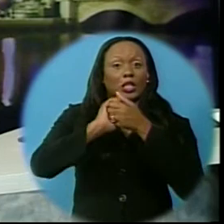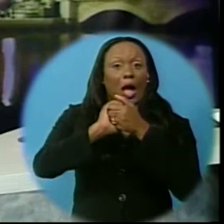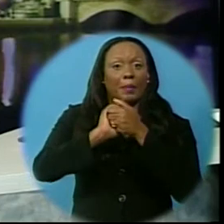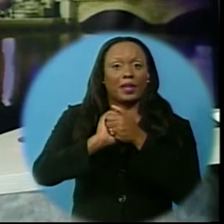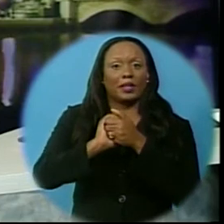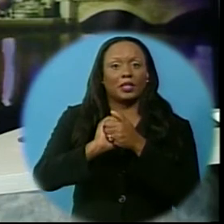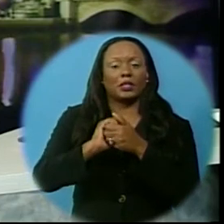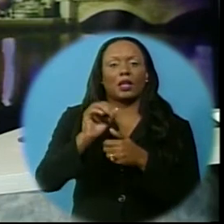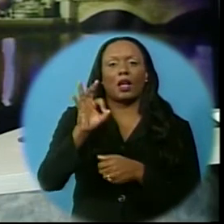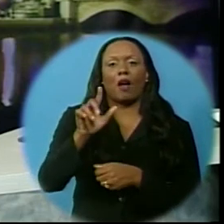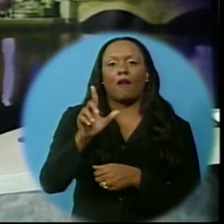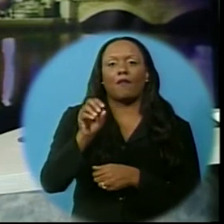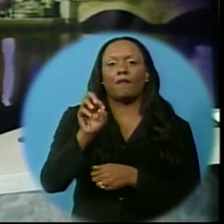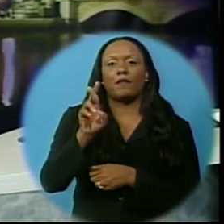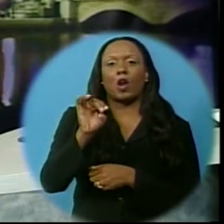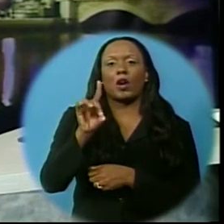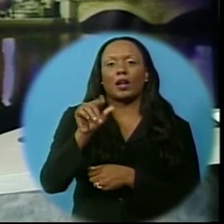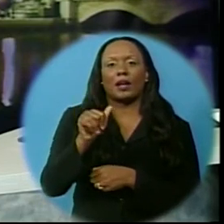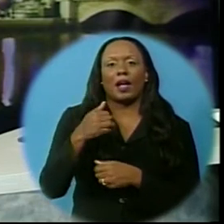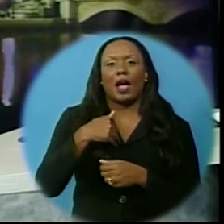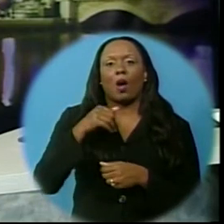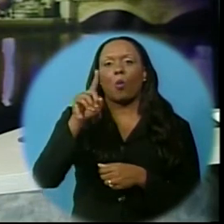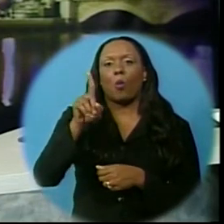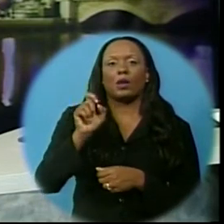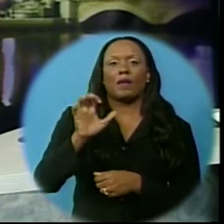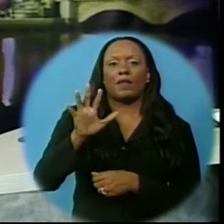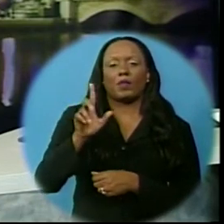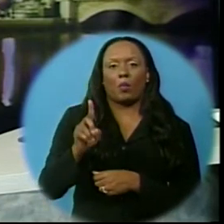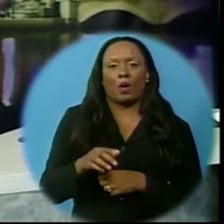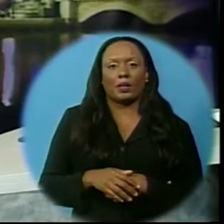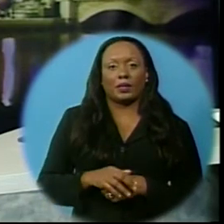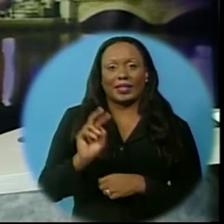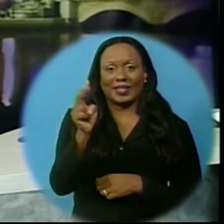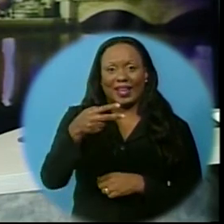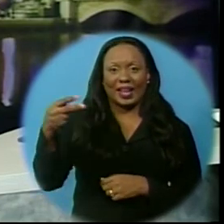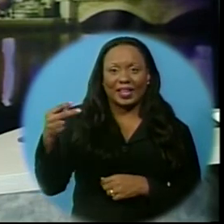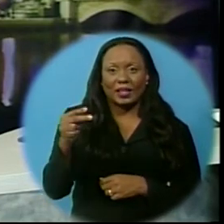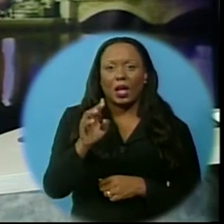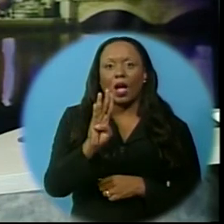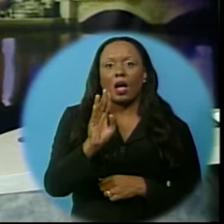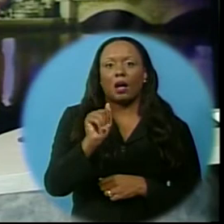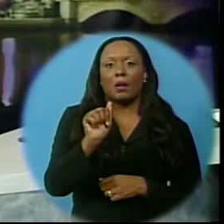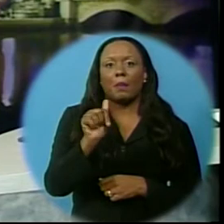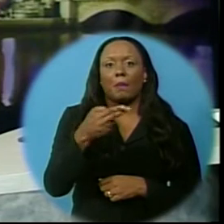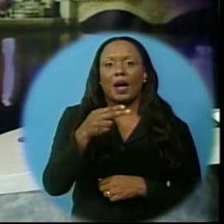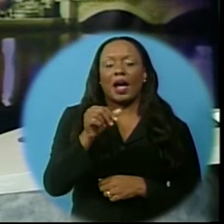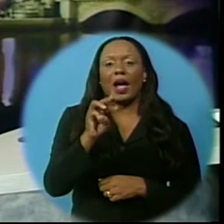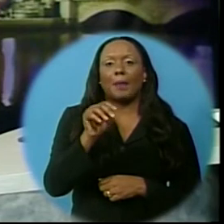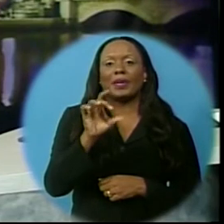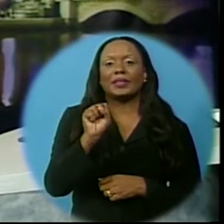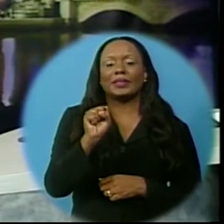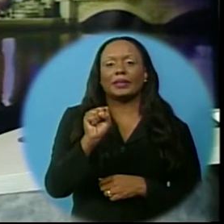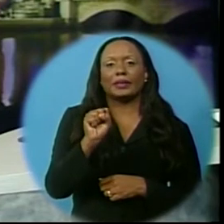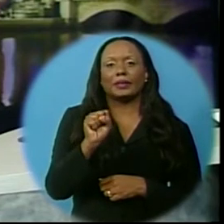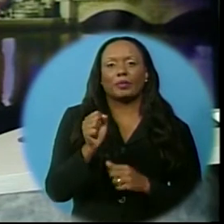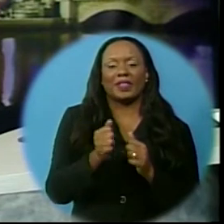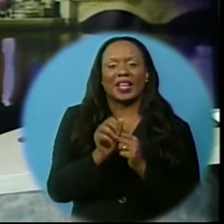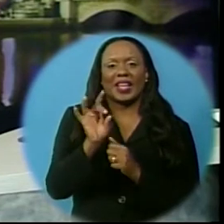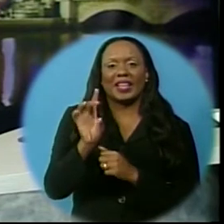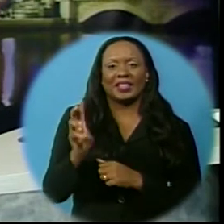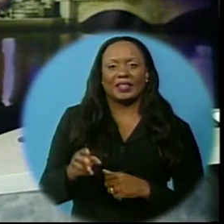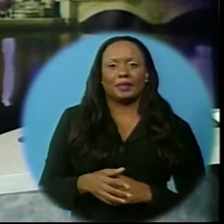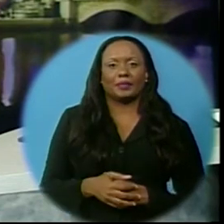whopping 151 points, while the second-placed Bahamas got 86. Now, in the open events, Barbados'